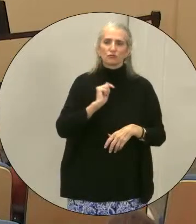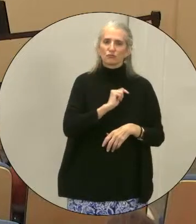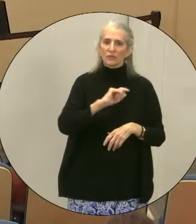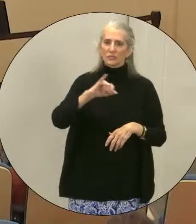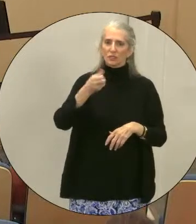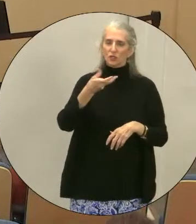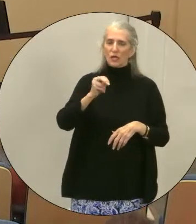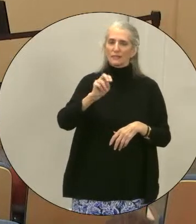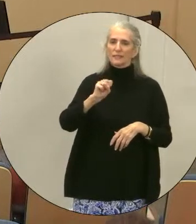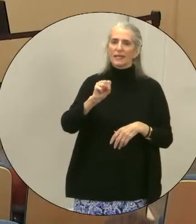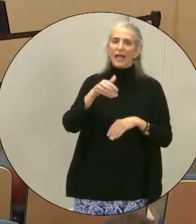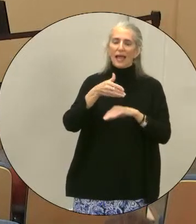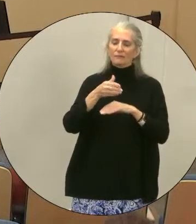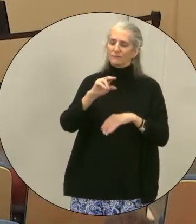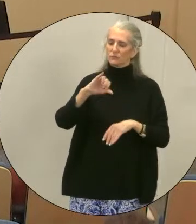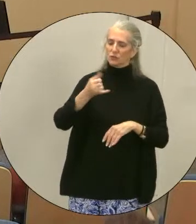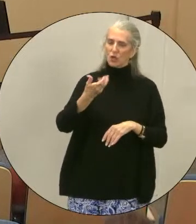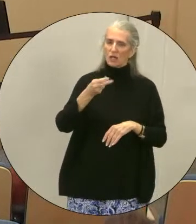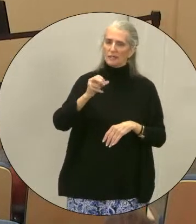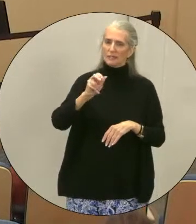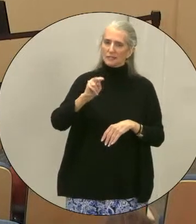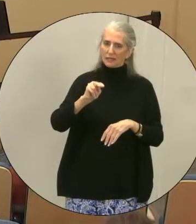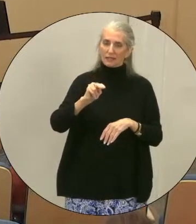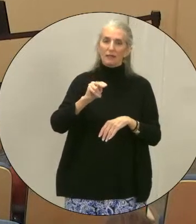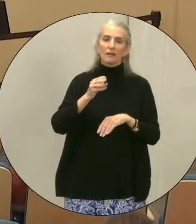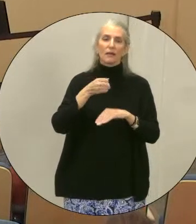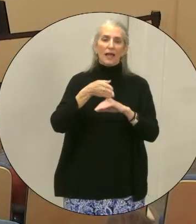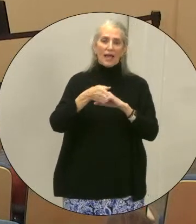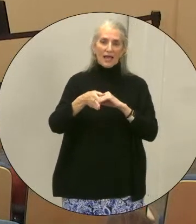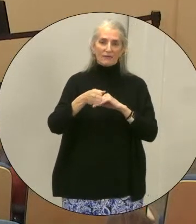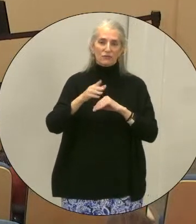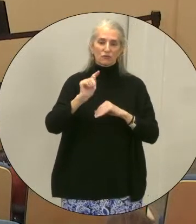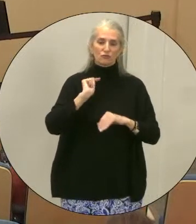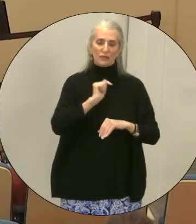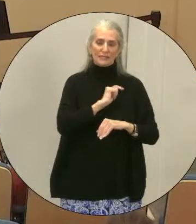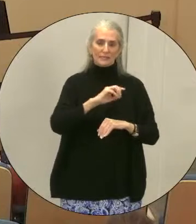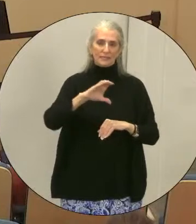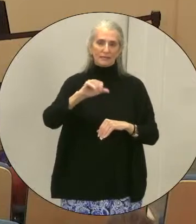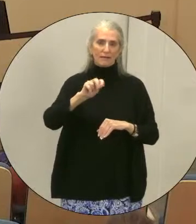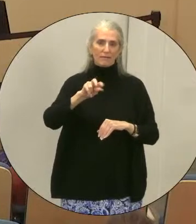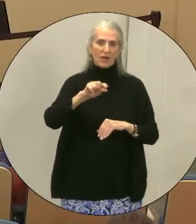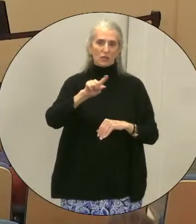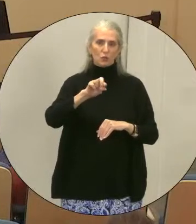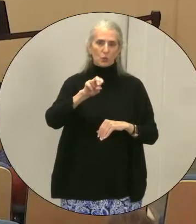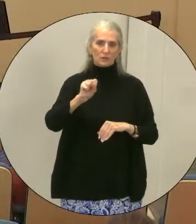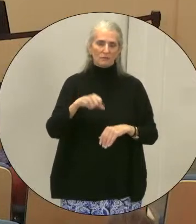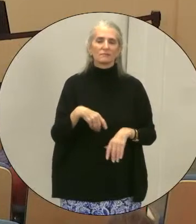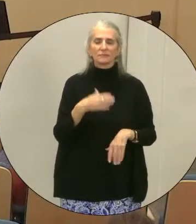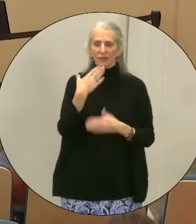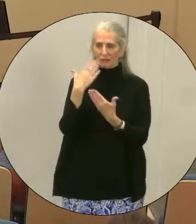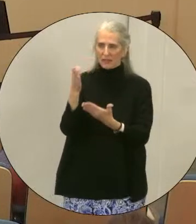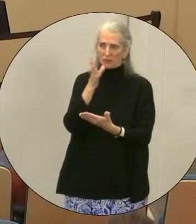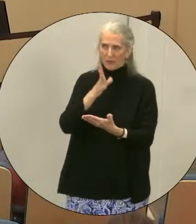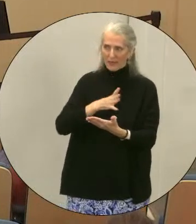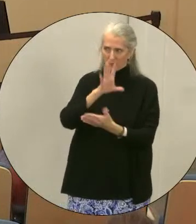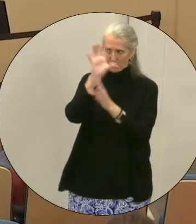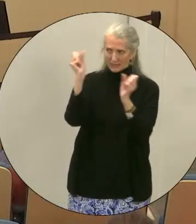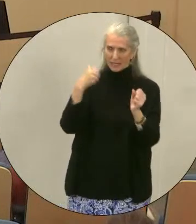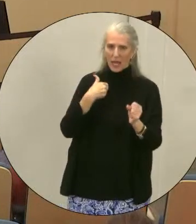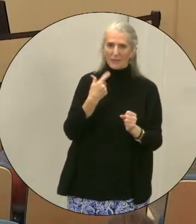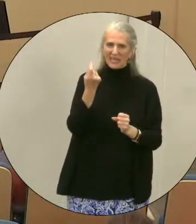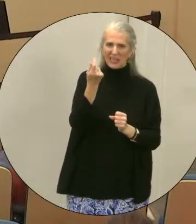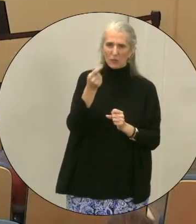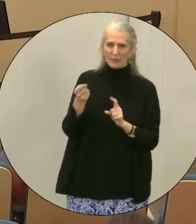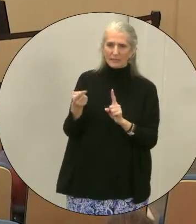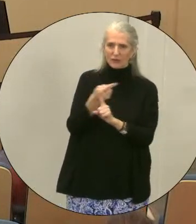Trustee Cavazos, you will be in the queue. So Trustee Cavazos. Thank you, Madam President. I'm going to go in a little bit